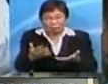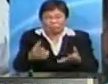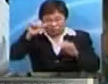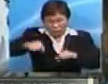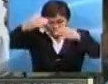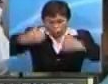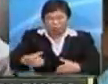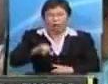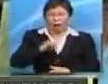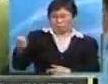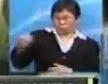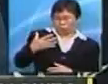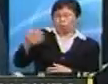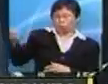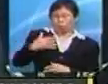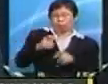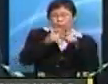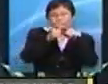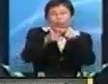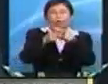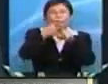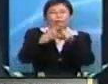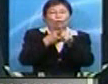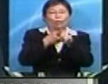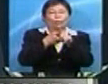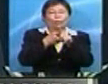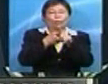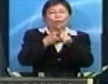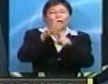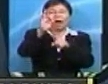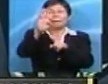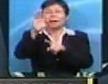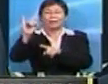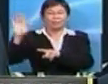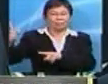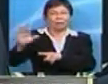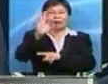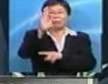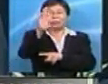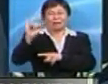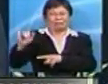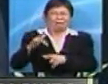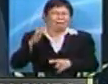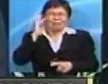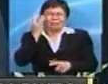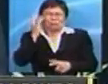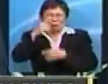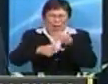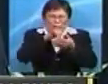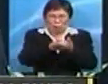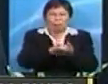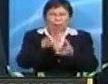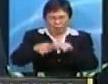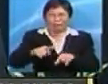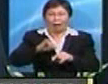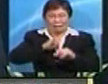confirm that he's clear? I was told that that statement came out from the FBI themselves. I'm not quite sure about that report, but I